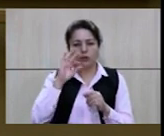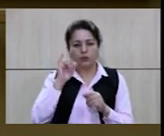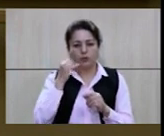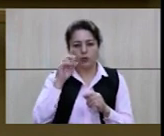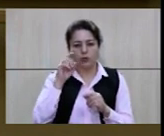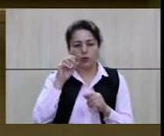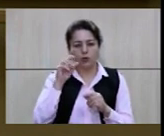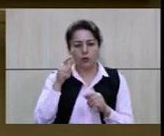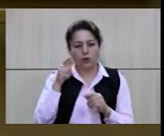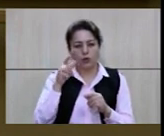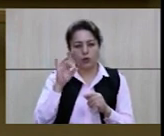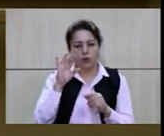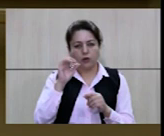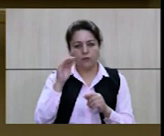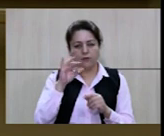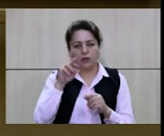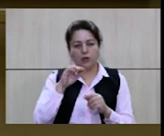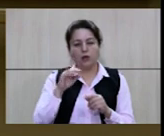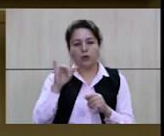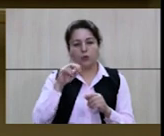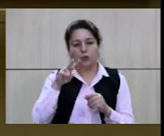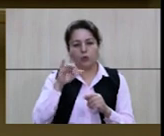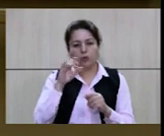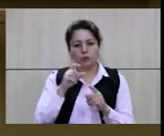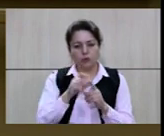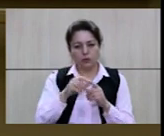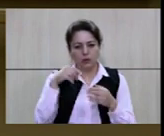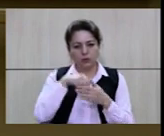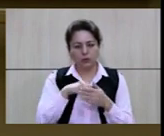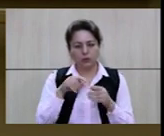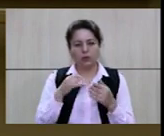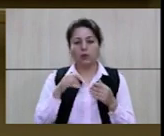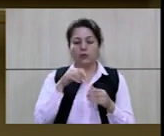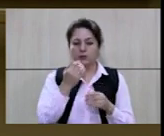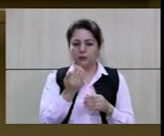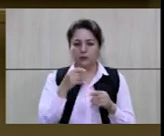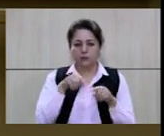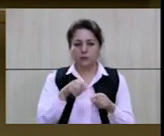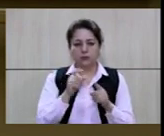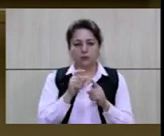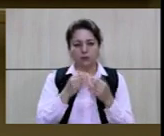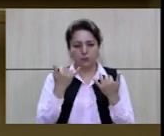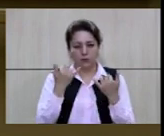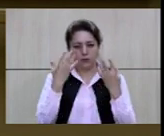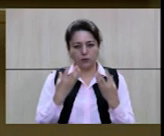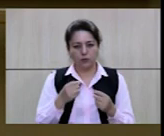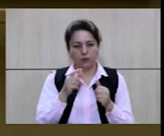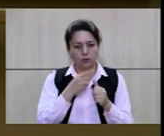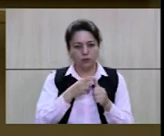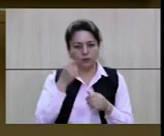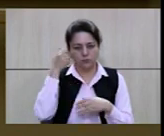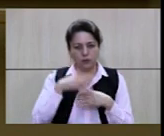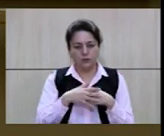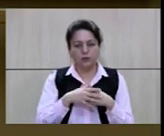so'zlari kiradi. Siz bu so'zlarning bugungi kundagi nomlanishini bilasiz-a? Barakalla. Tilmoch